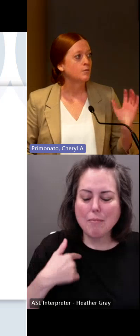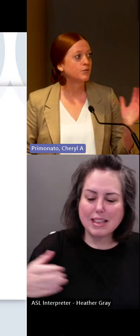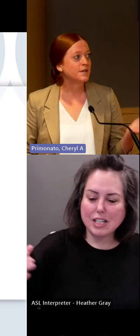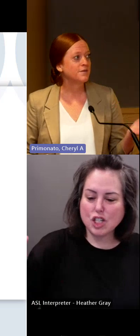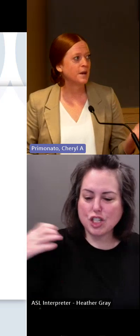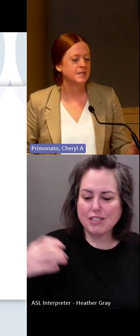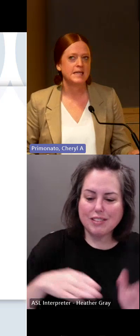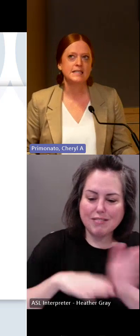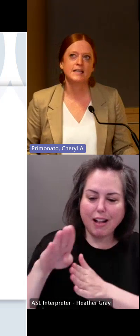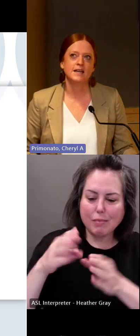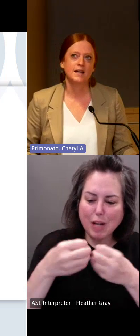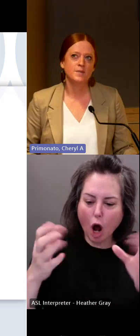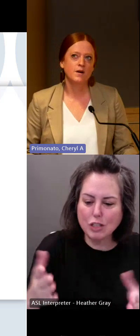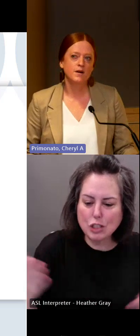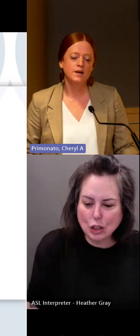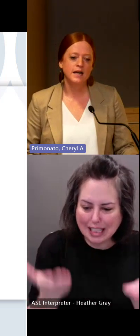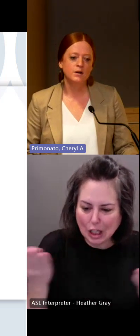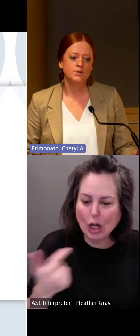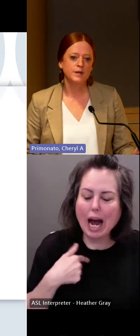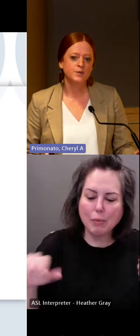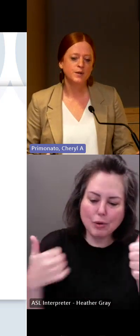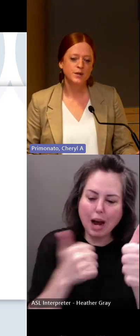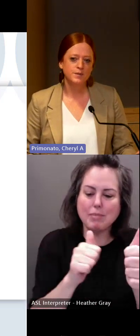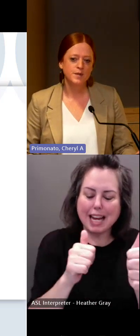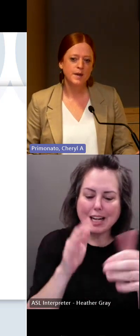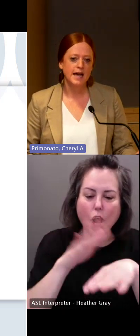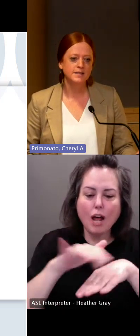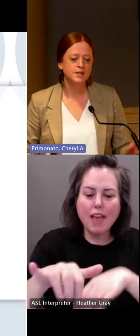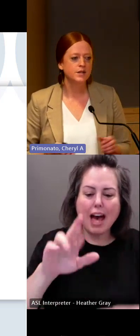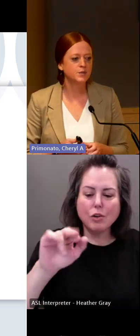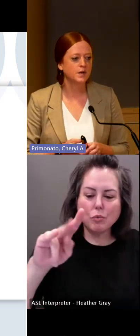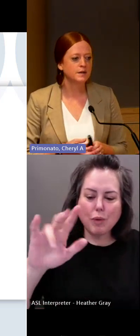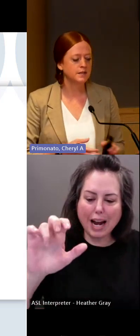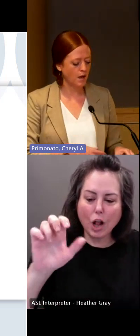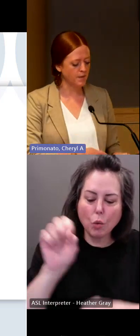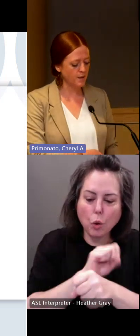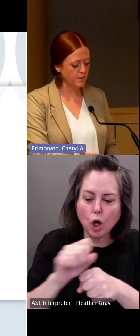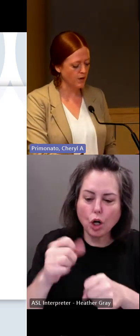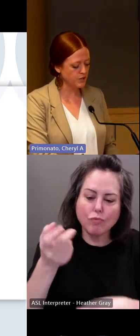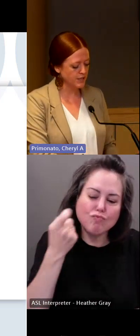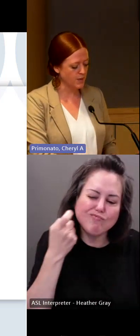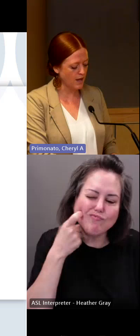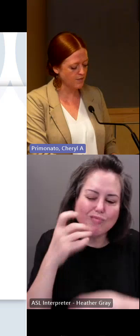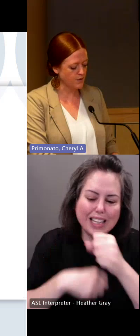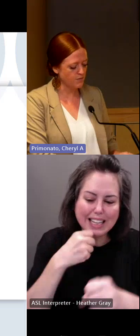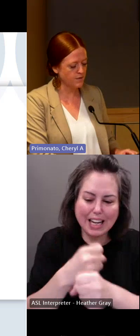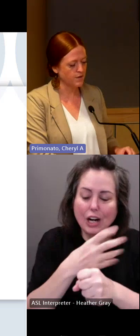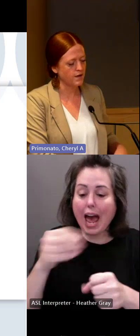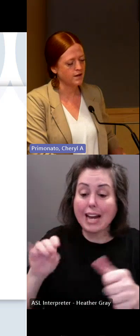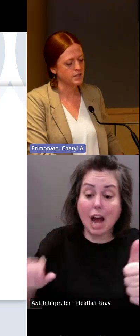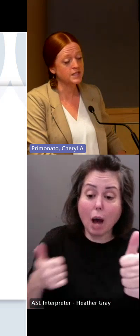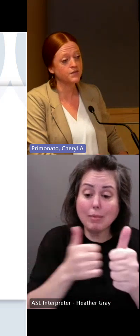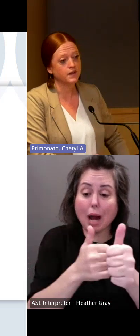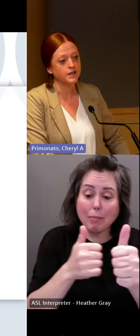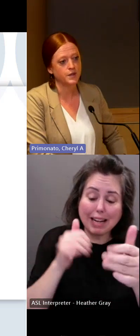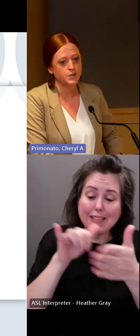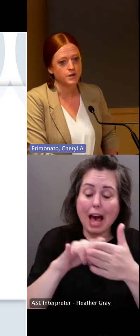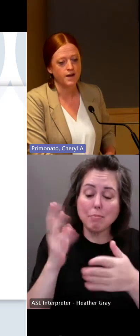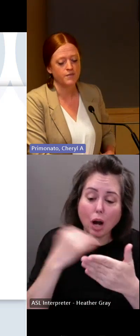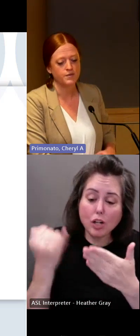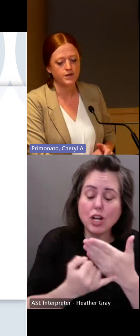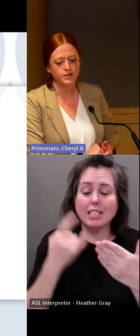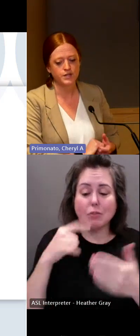a brief update on our rail work from the past year, as well as some upcoming projects we have over specifically